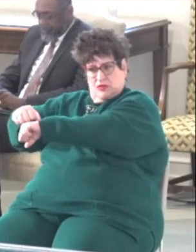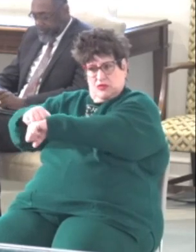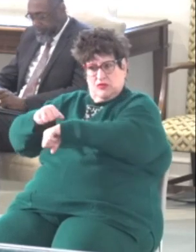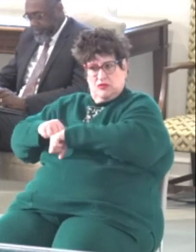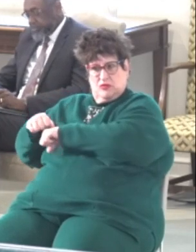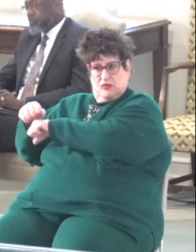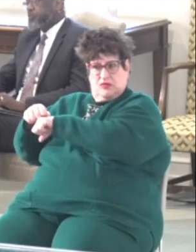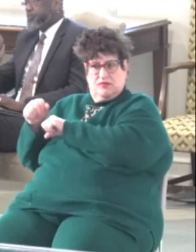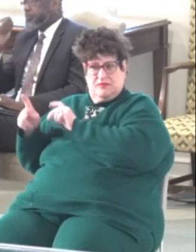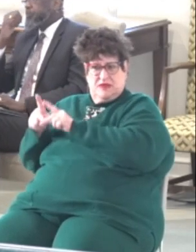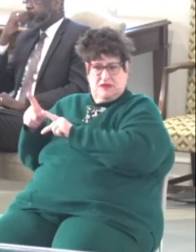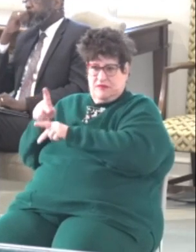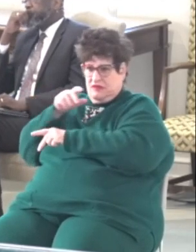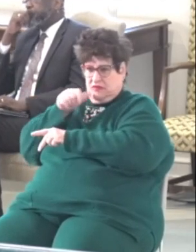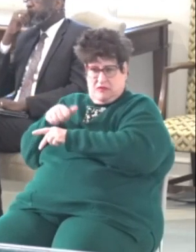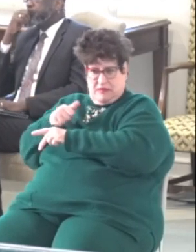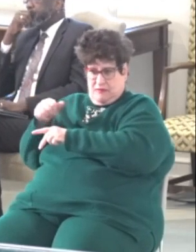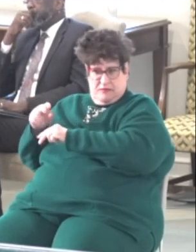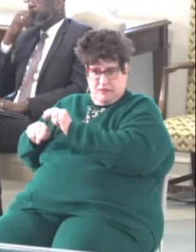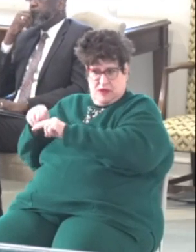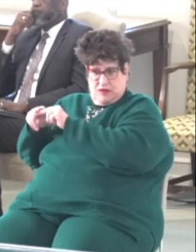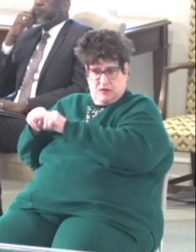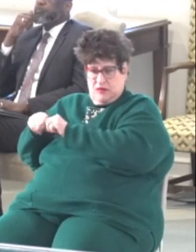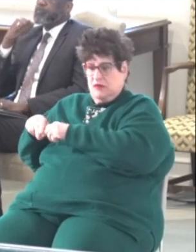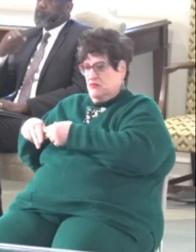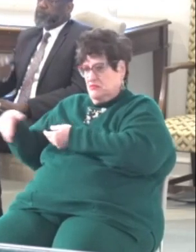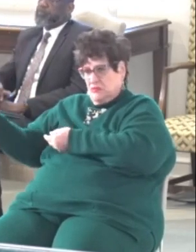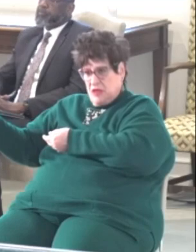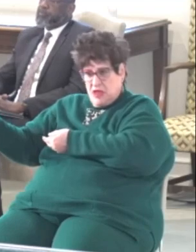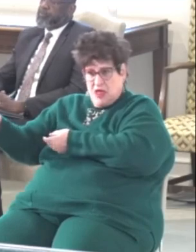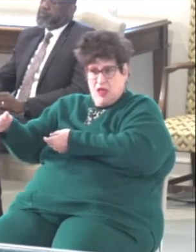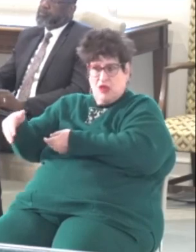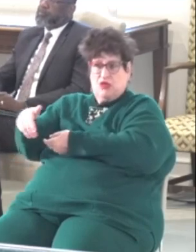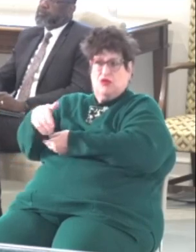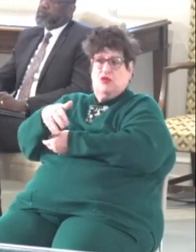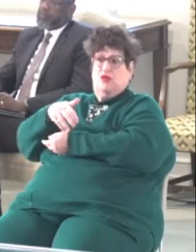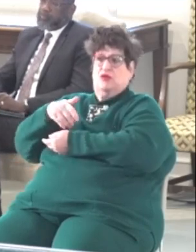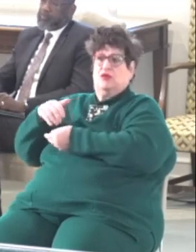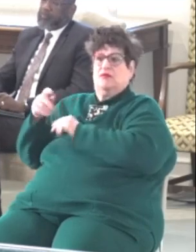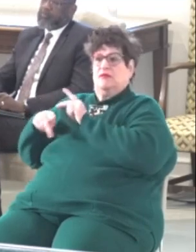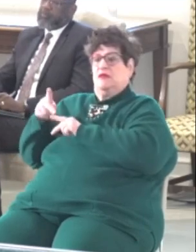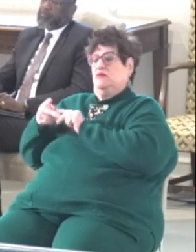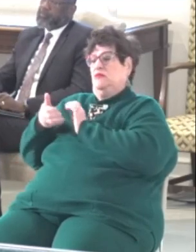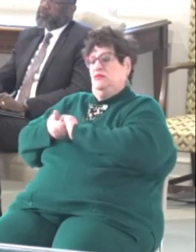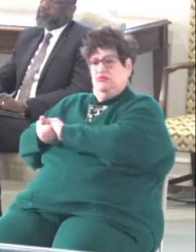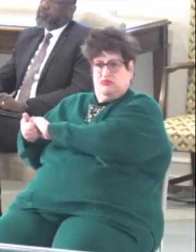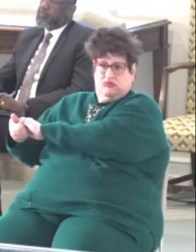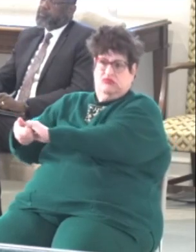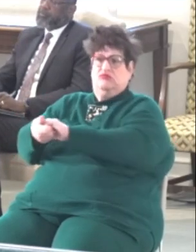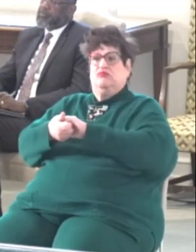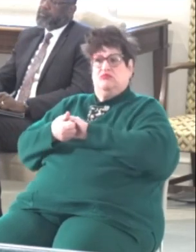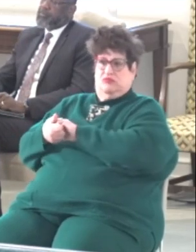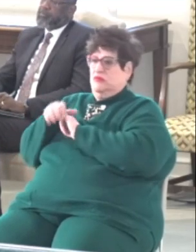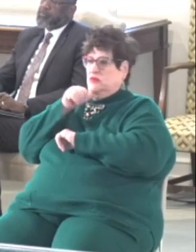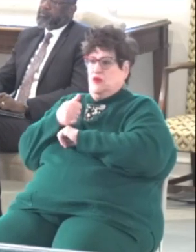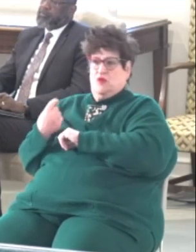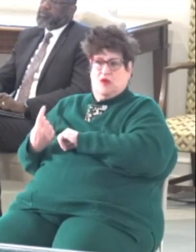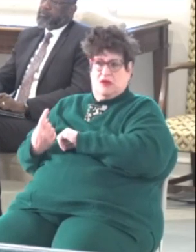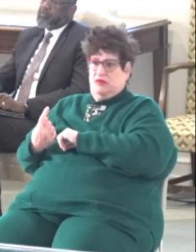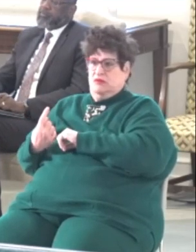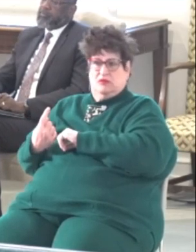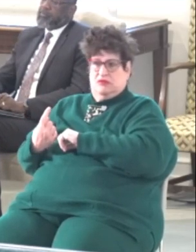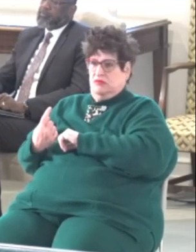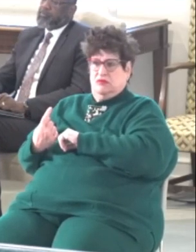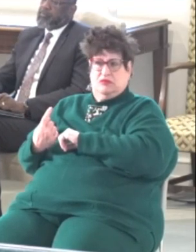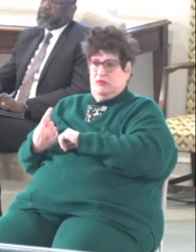individuals. They were gathering of people who built them together. No solitary individual